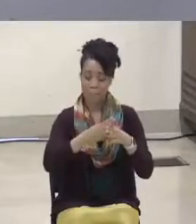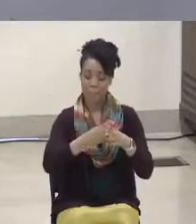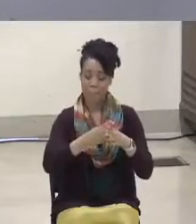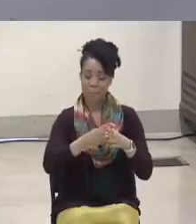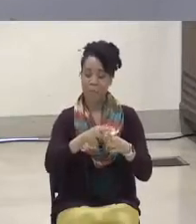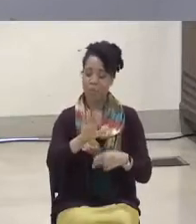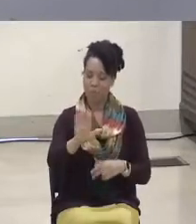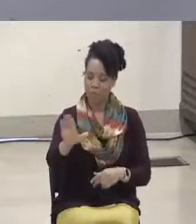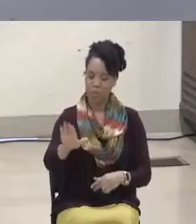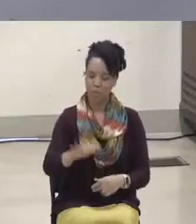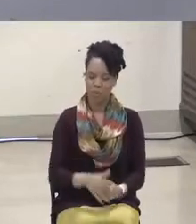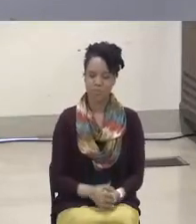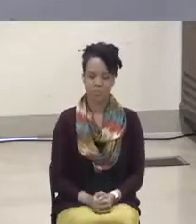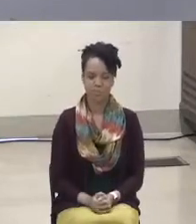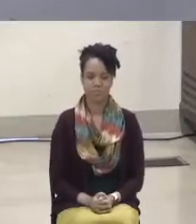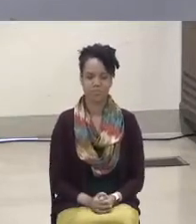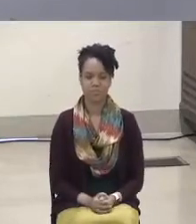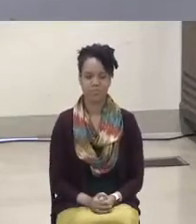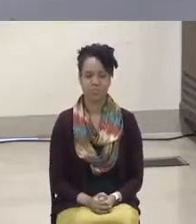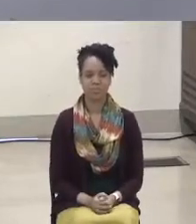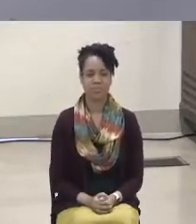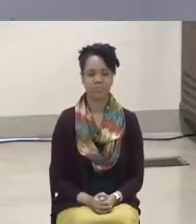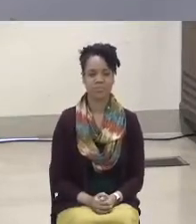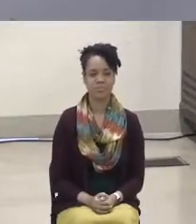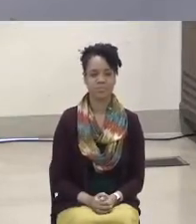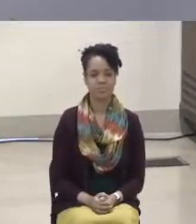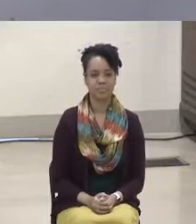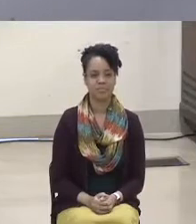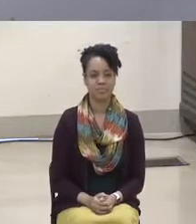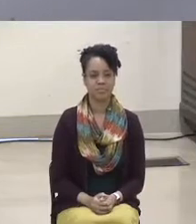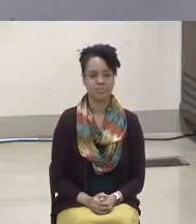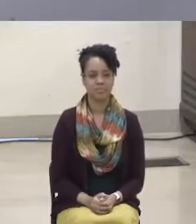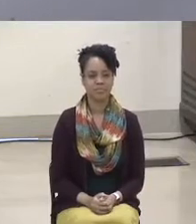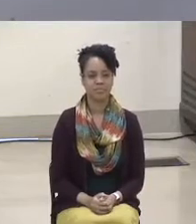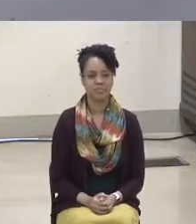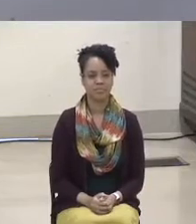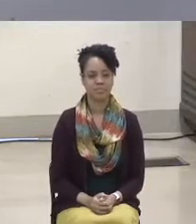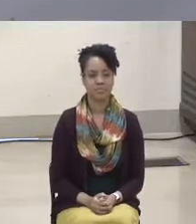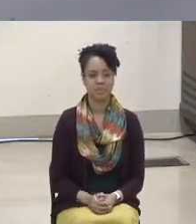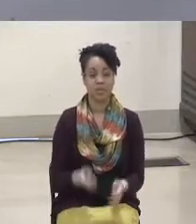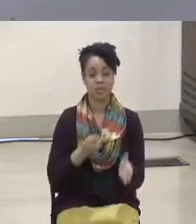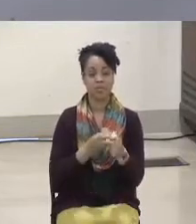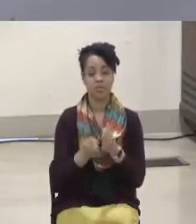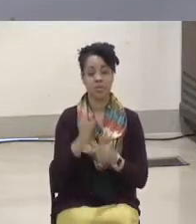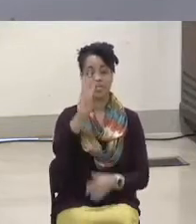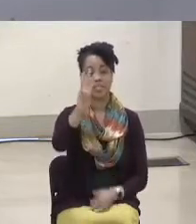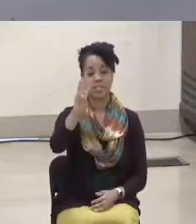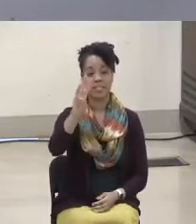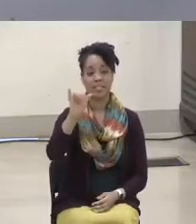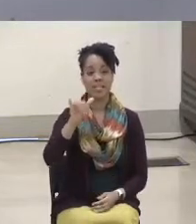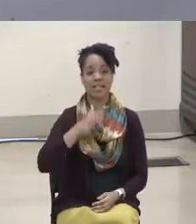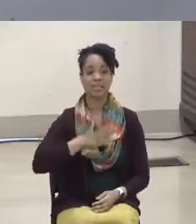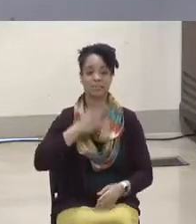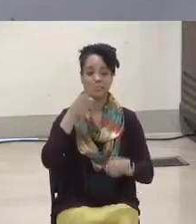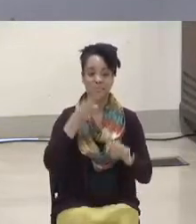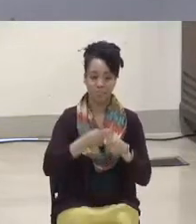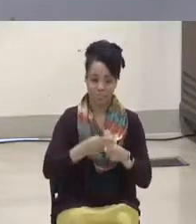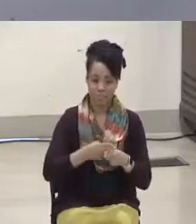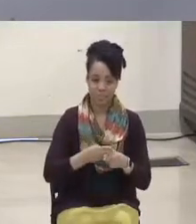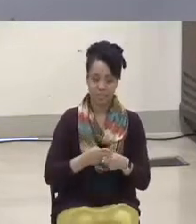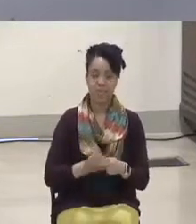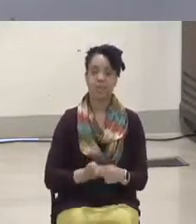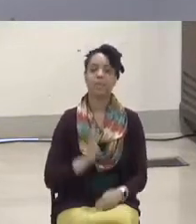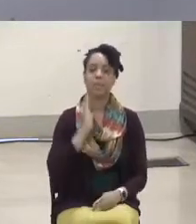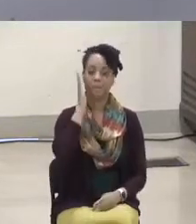dice ahí que su casa fue construida para que mi nombre estuviera ahí. Verse 6, that my name might be